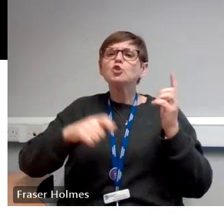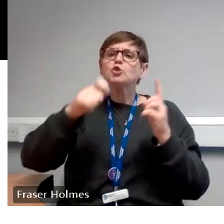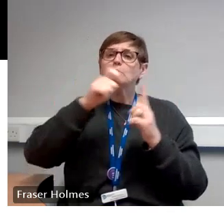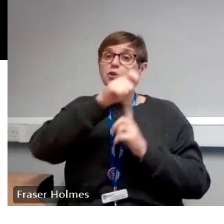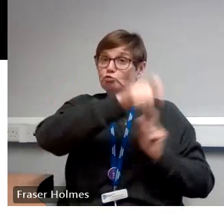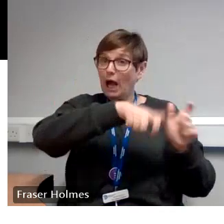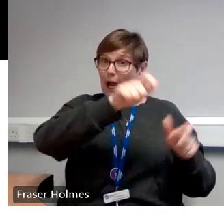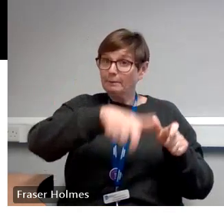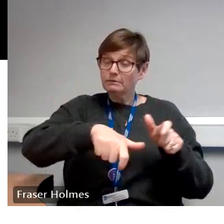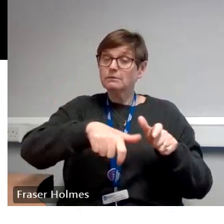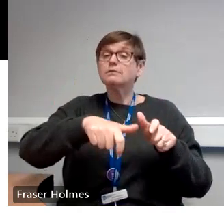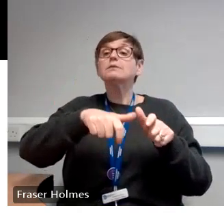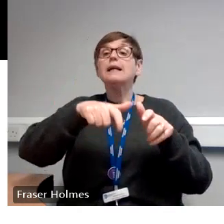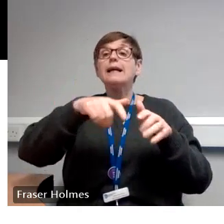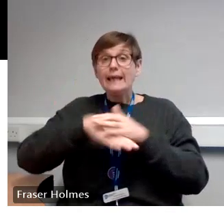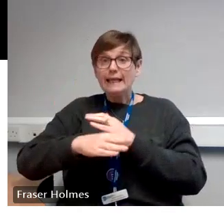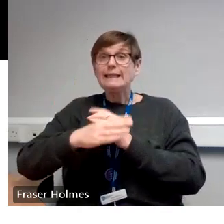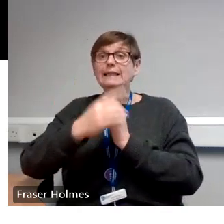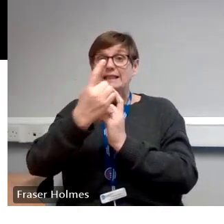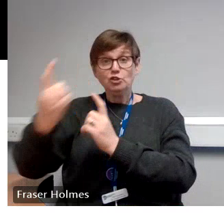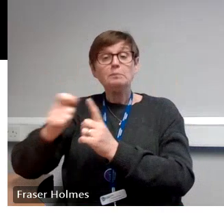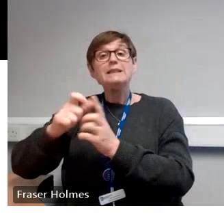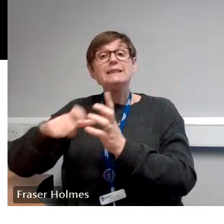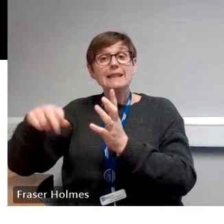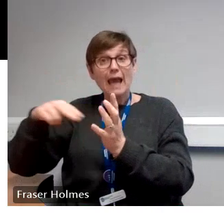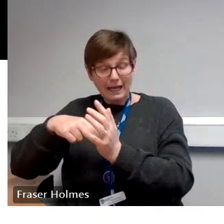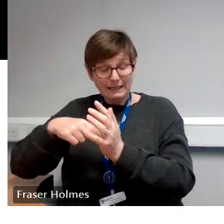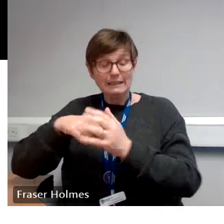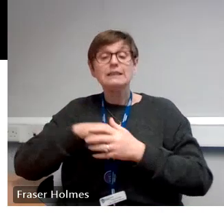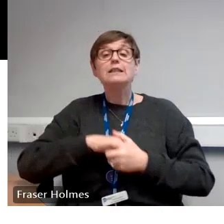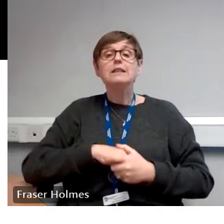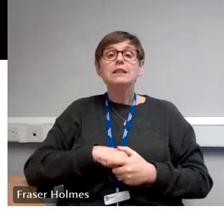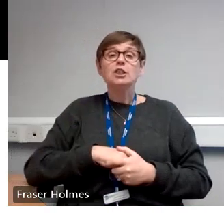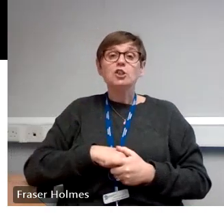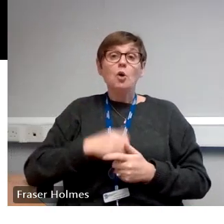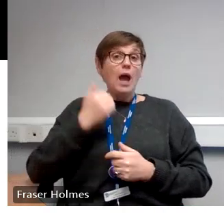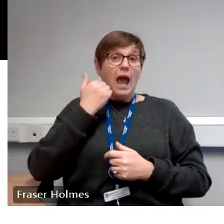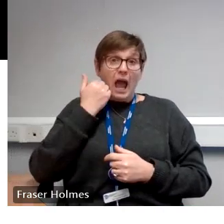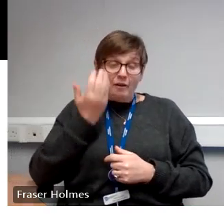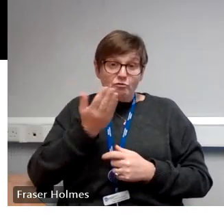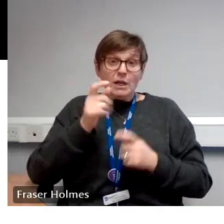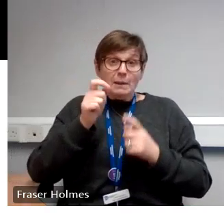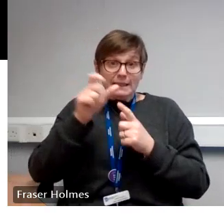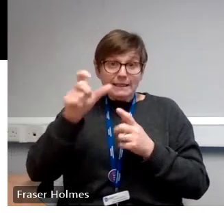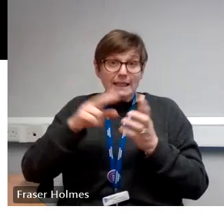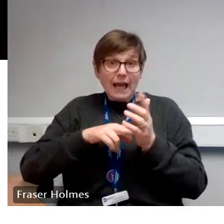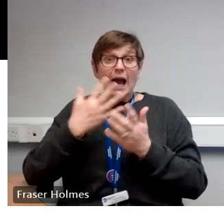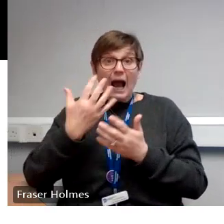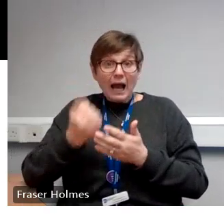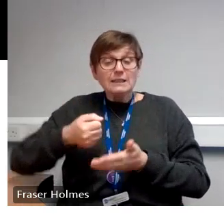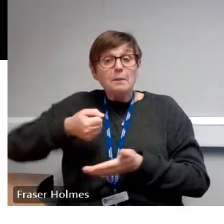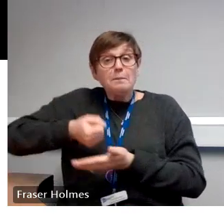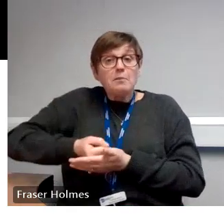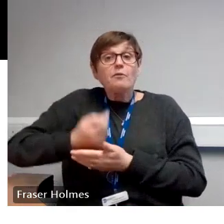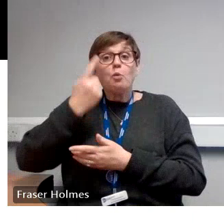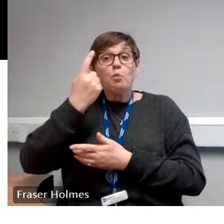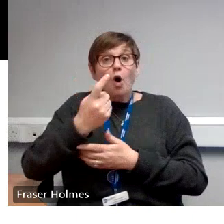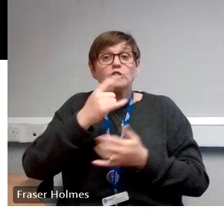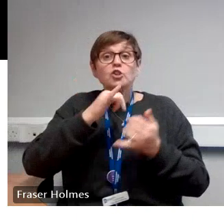are within each of those PCNs. So you can see that every PCN has at least 1 social prescribing